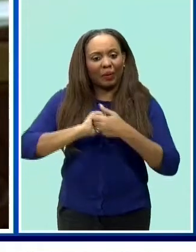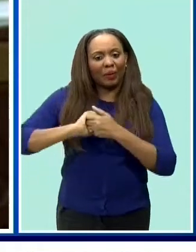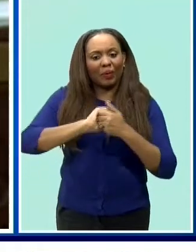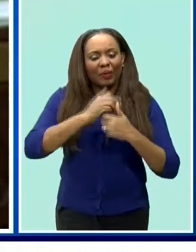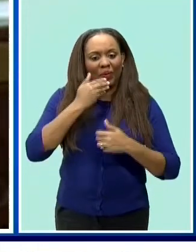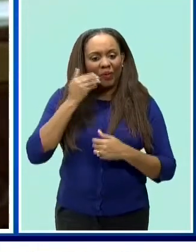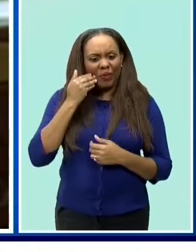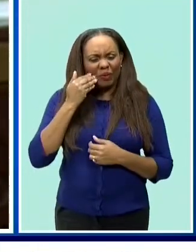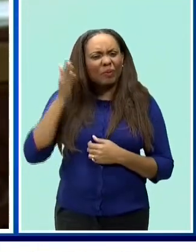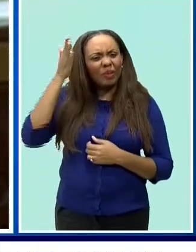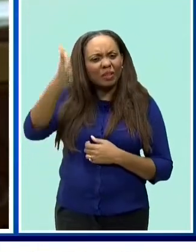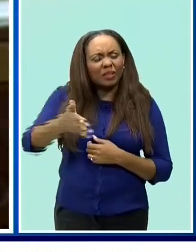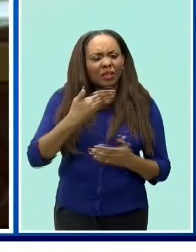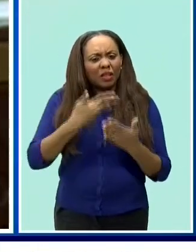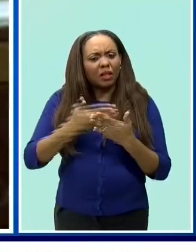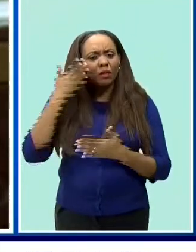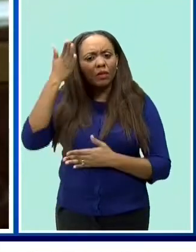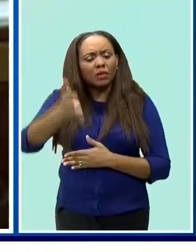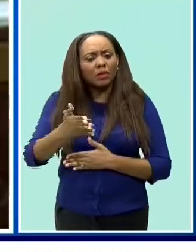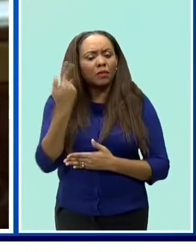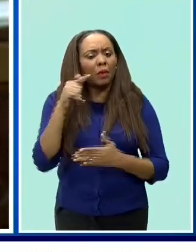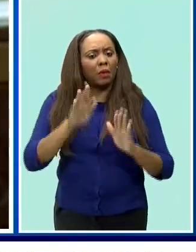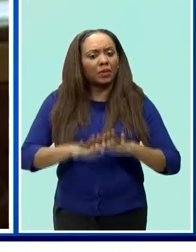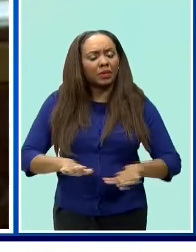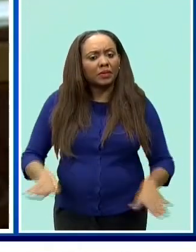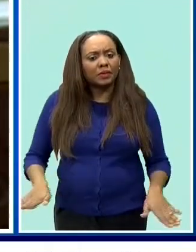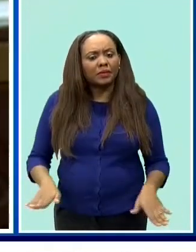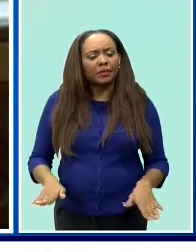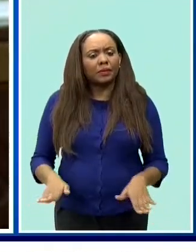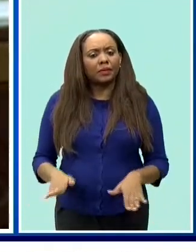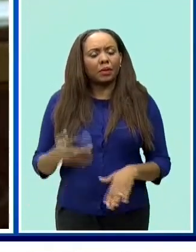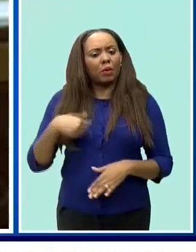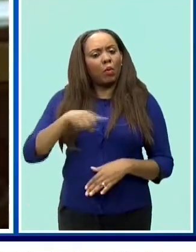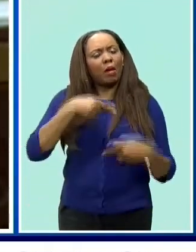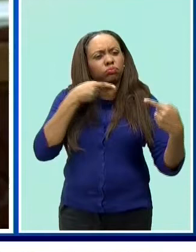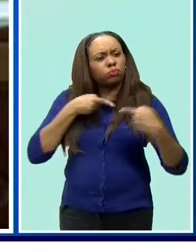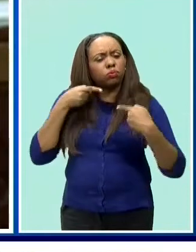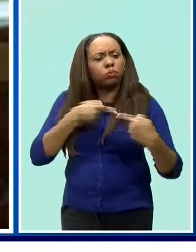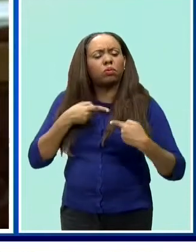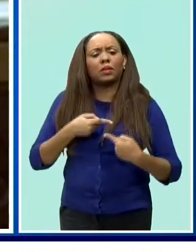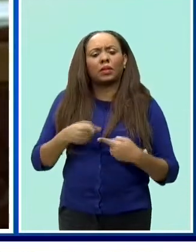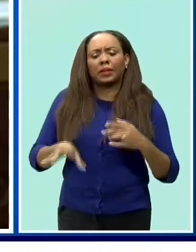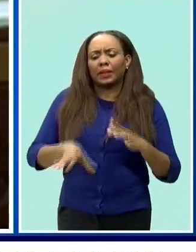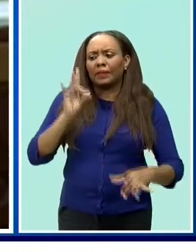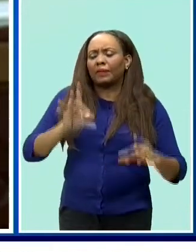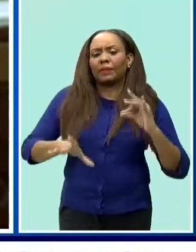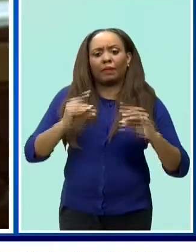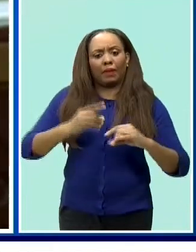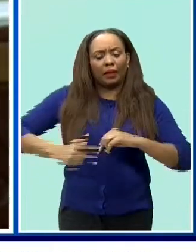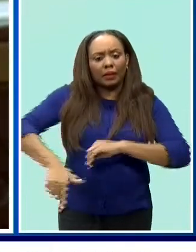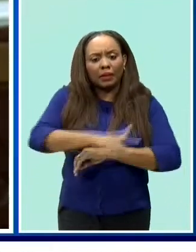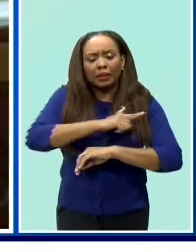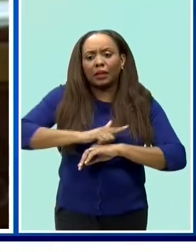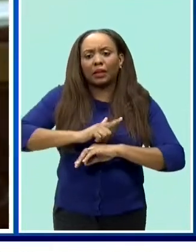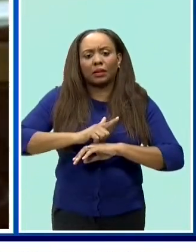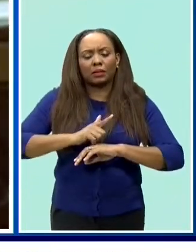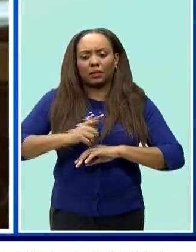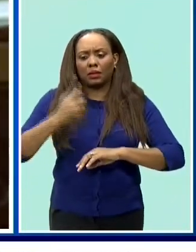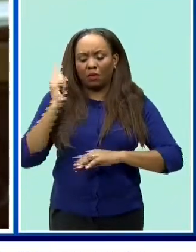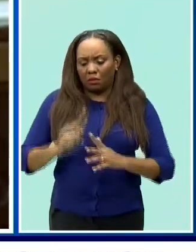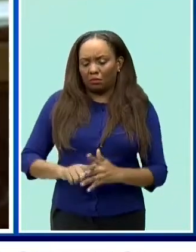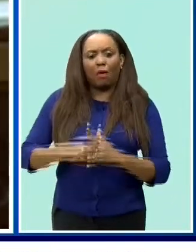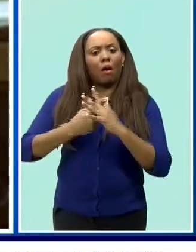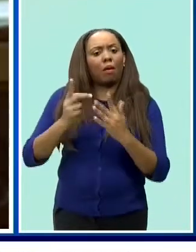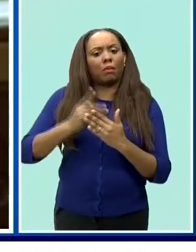acquiring land, and the ministry have been struggling for a number of years to find financing and to find land to